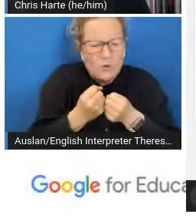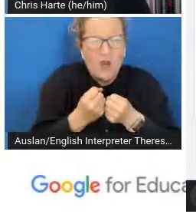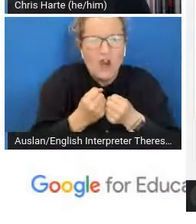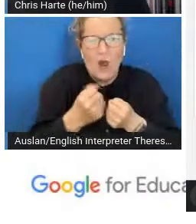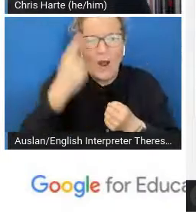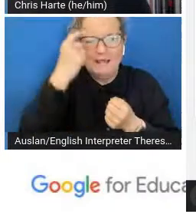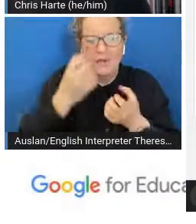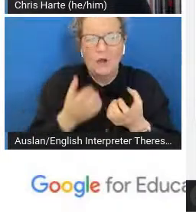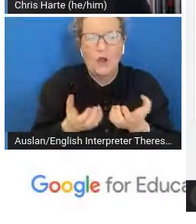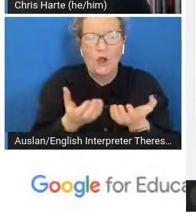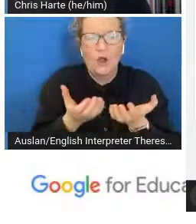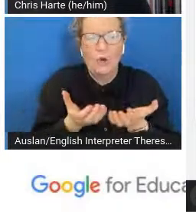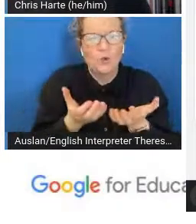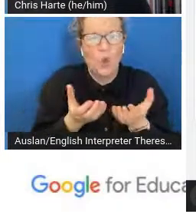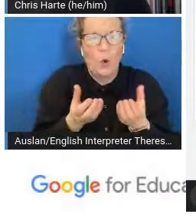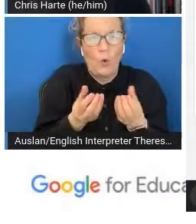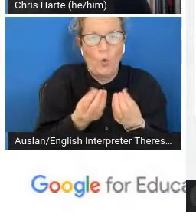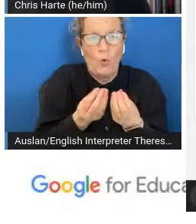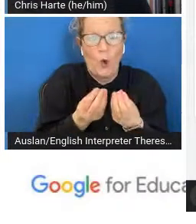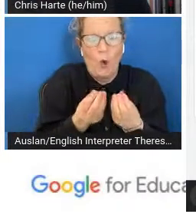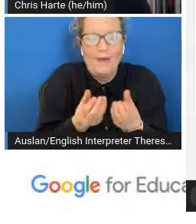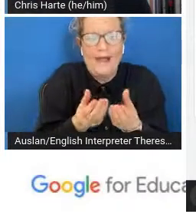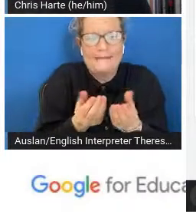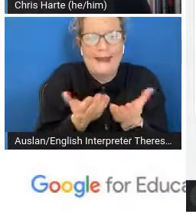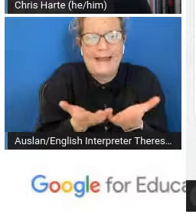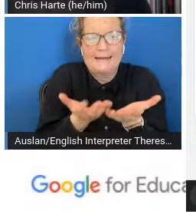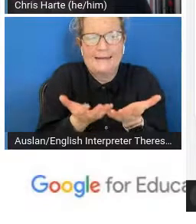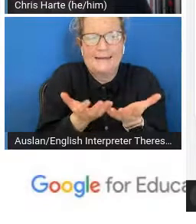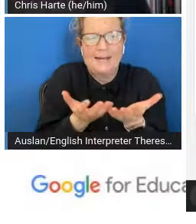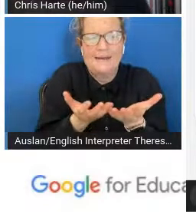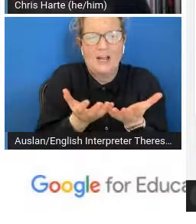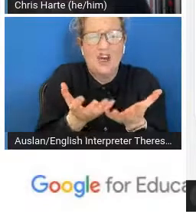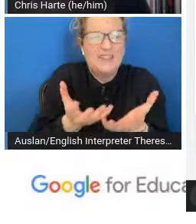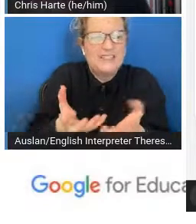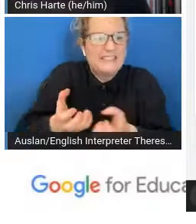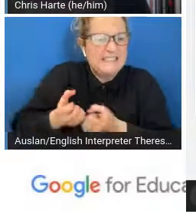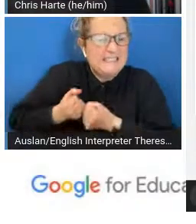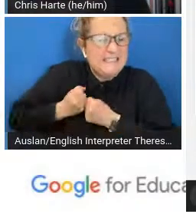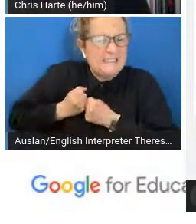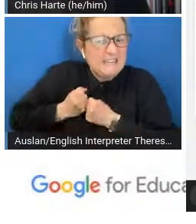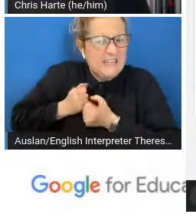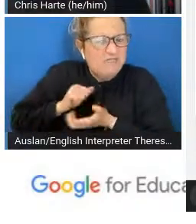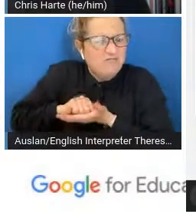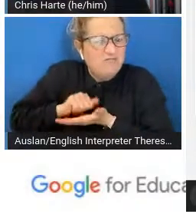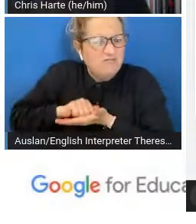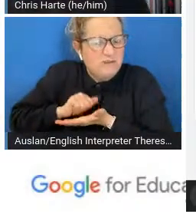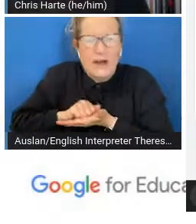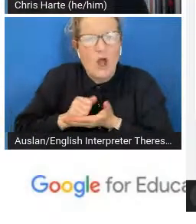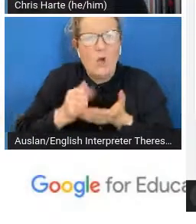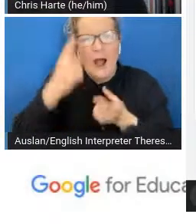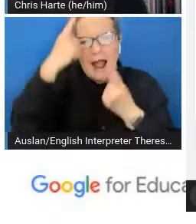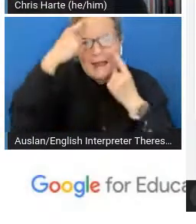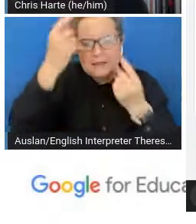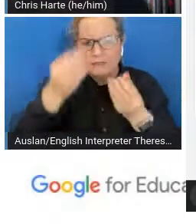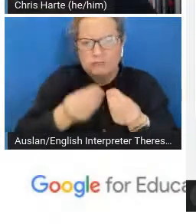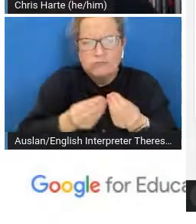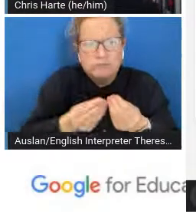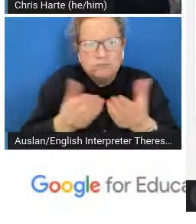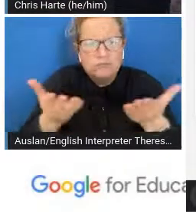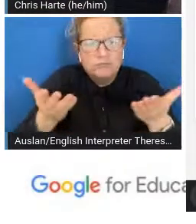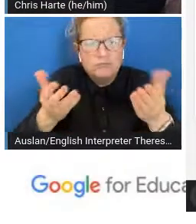this idea of holding your idea lightly, don't be precious with it, share it, take feedback, and allow it to